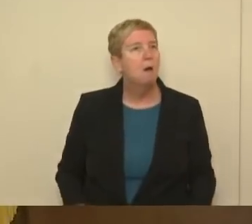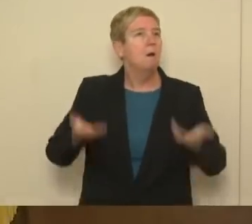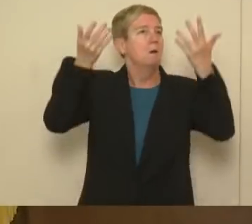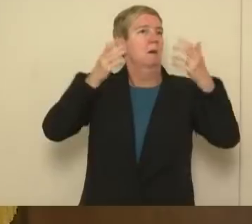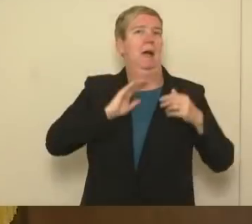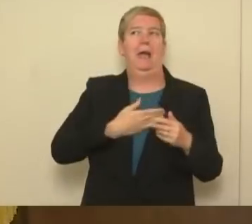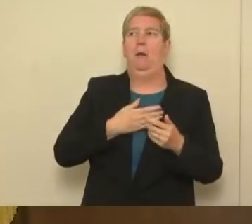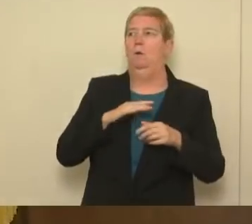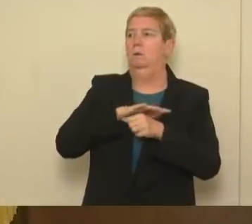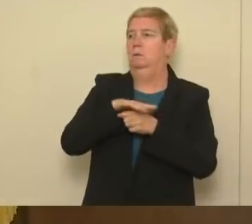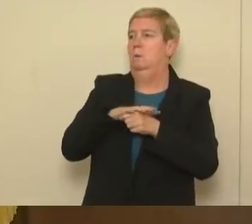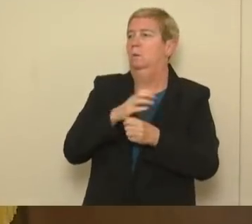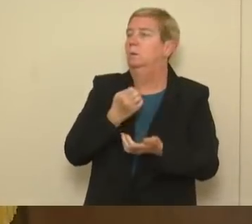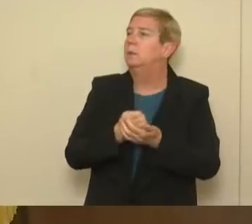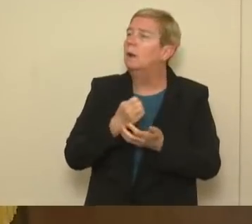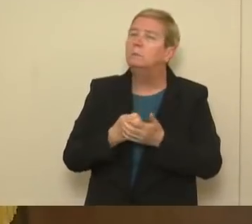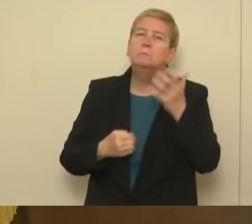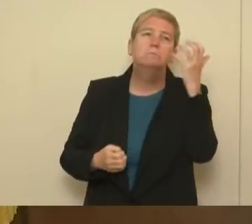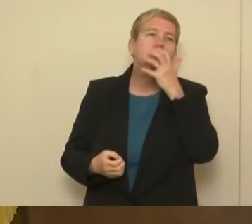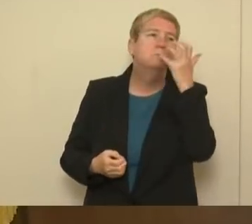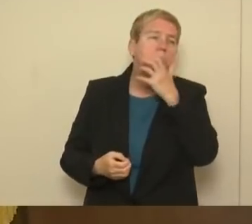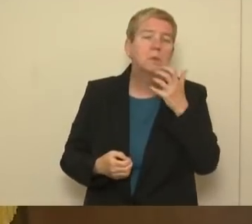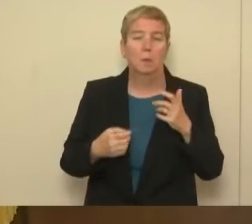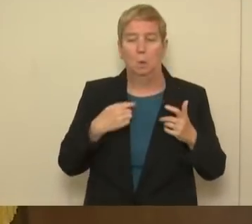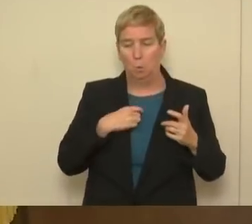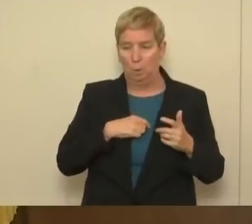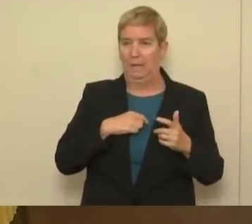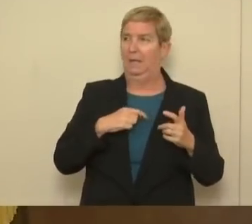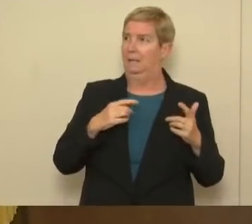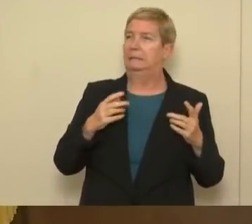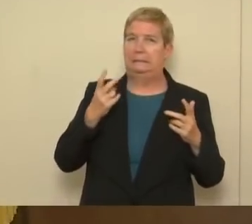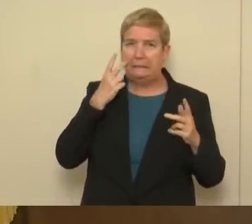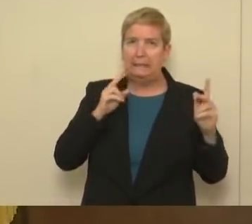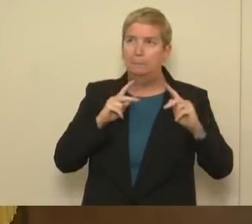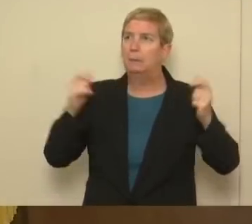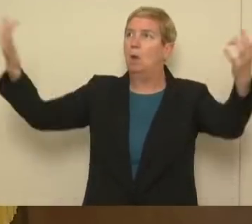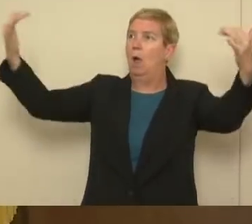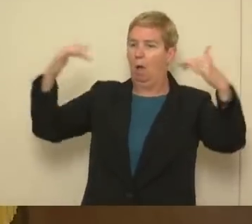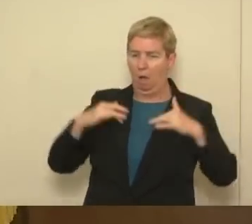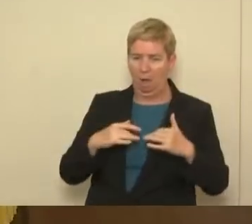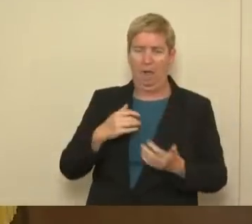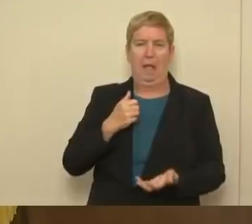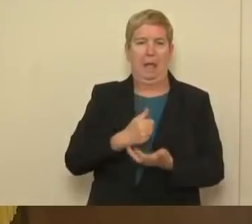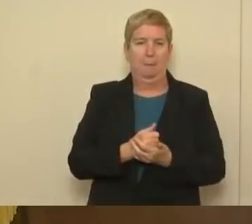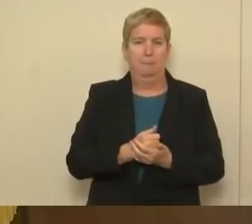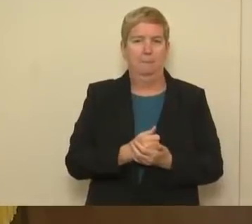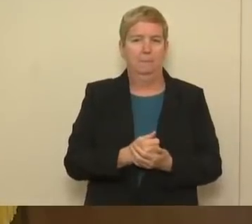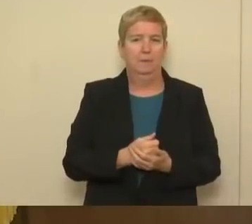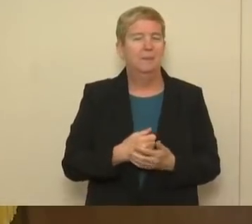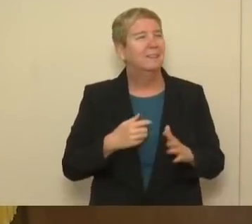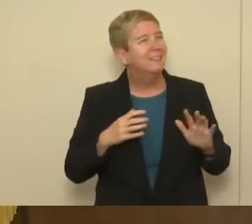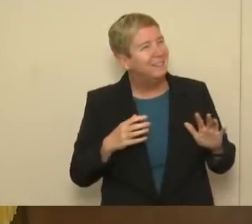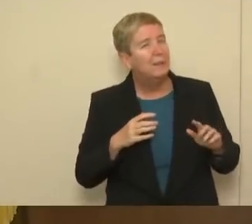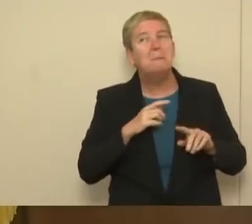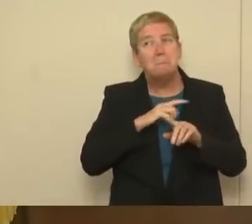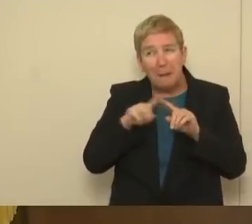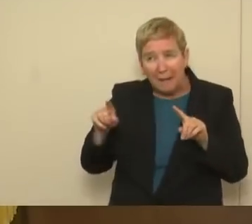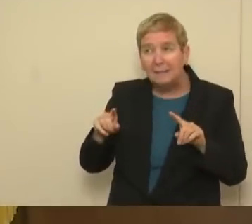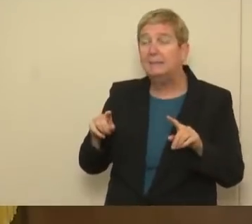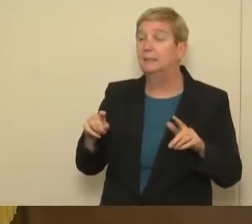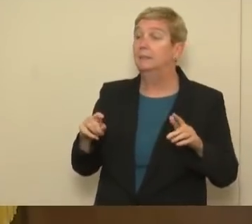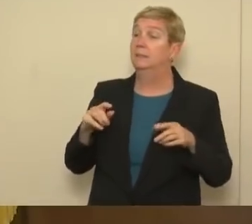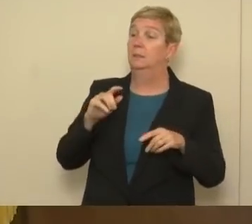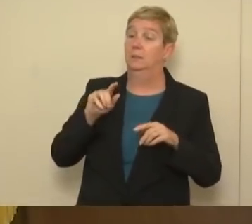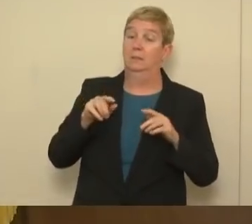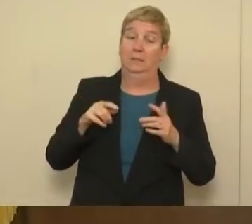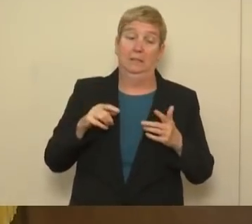mean immeasurable, of course we measure what the economic activity looks like, but I can't tell you how many new businesses can sprout up